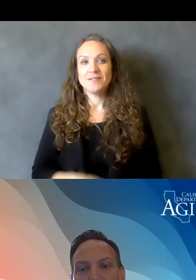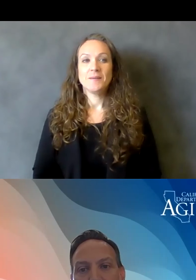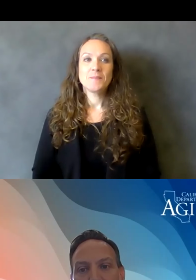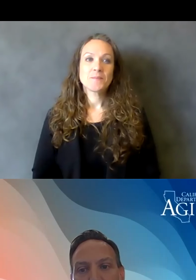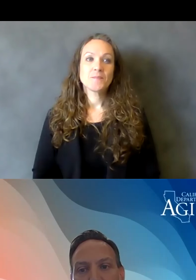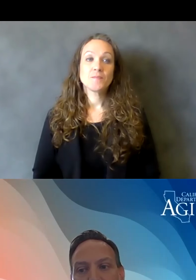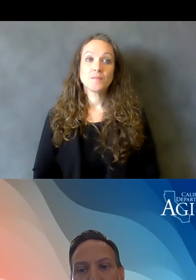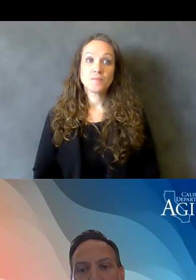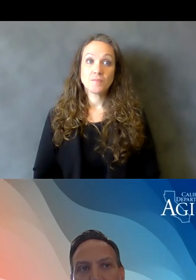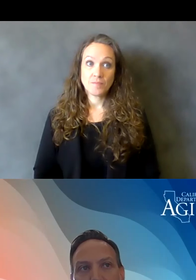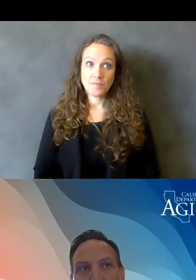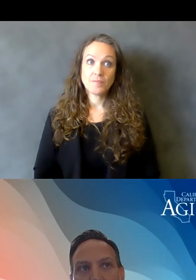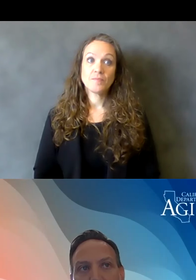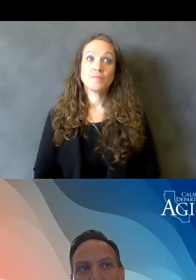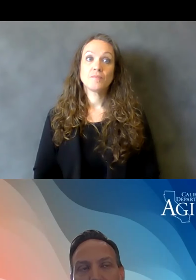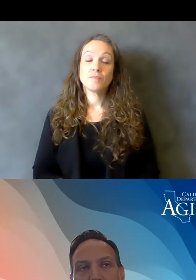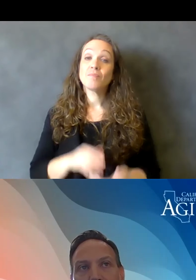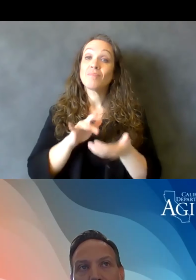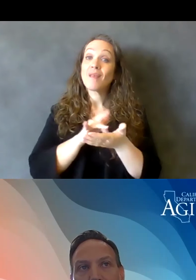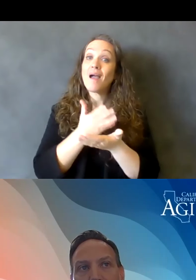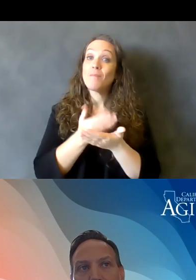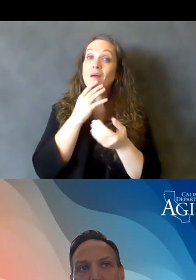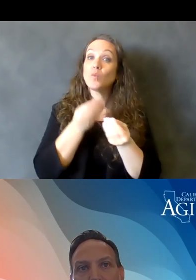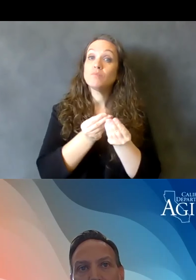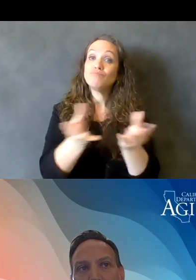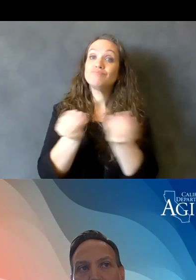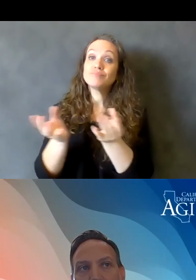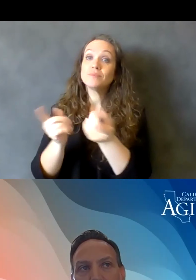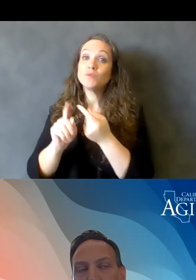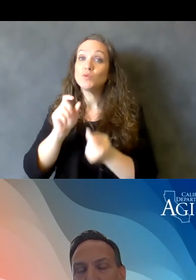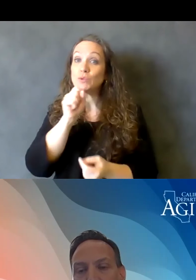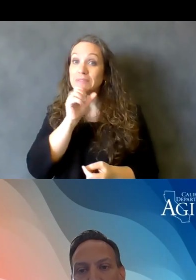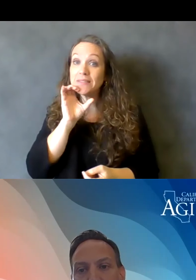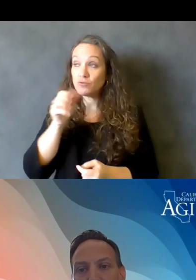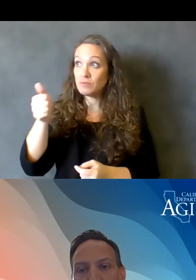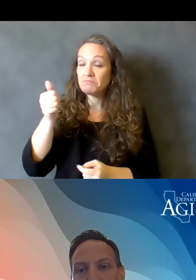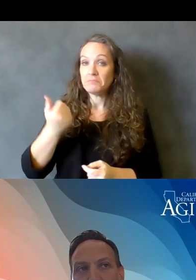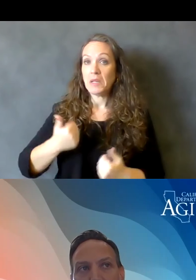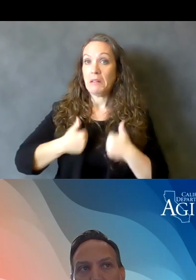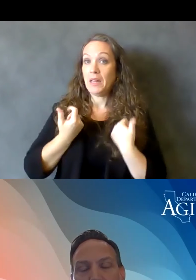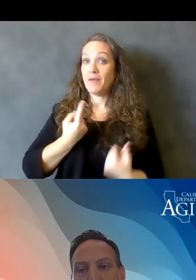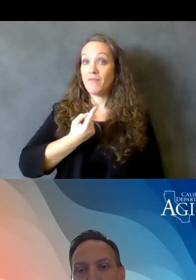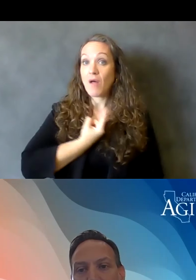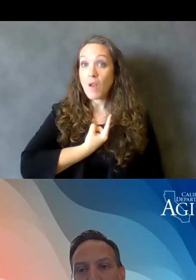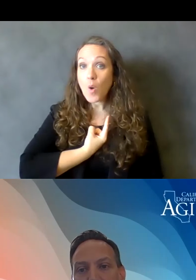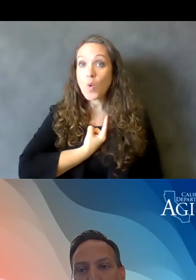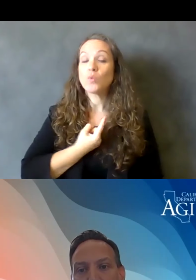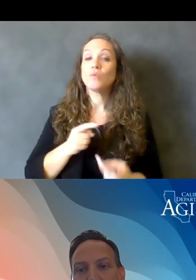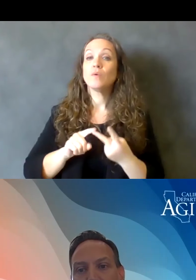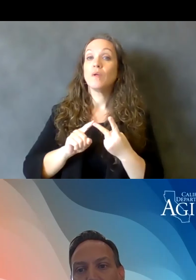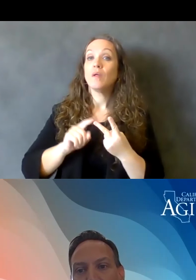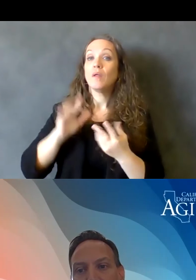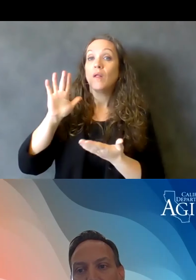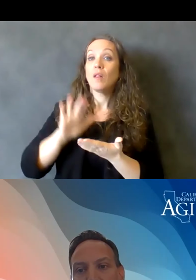pads will be provided to older adults who live alone and are low income. And so this will